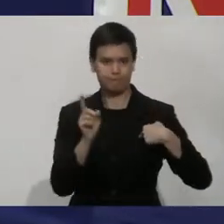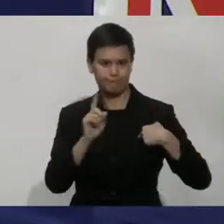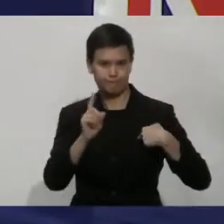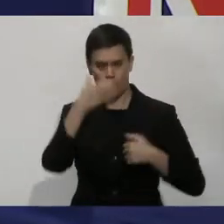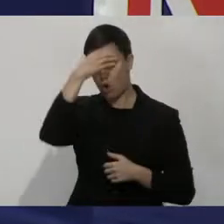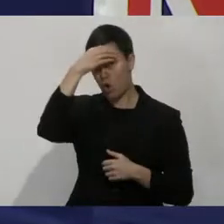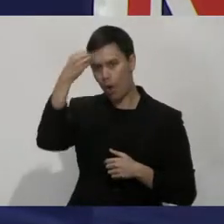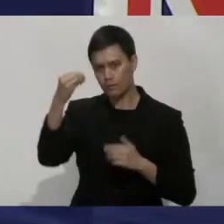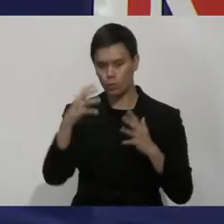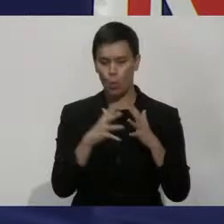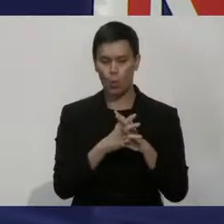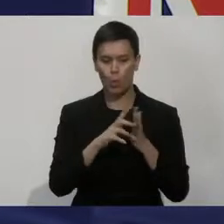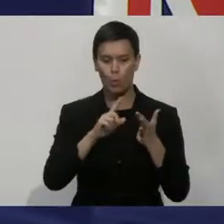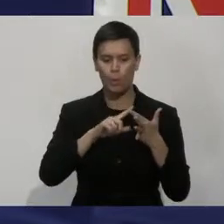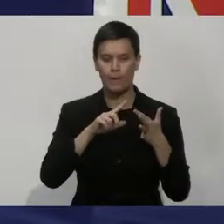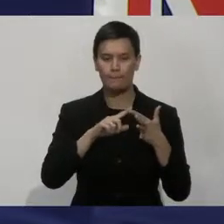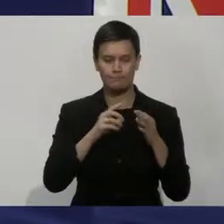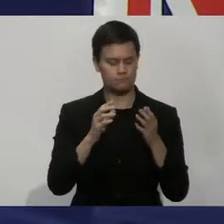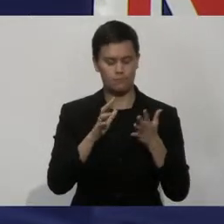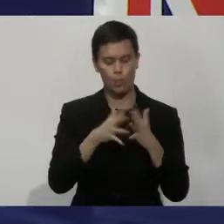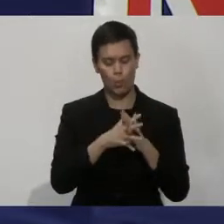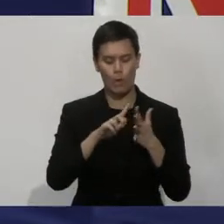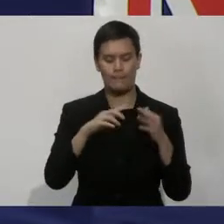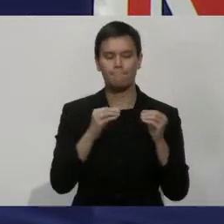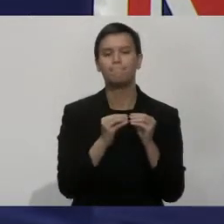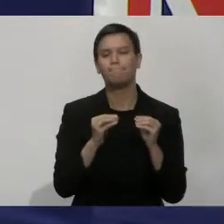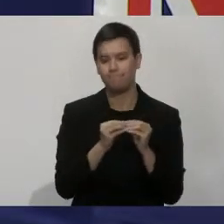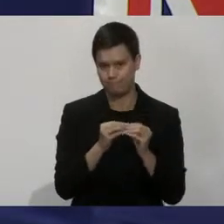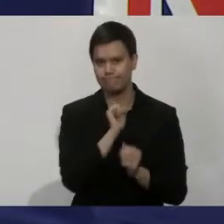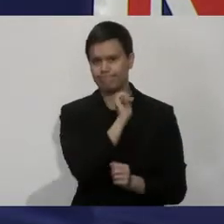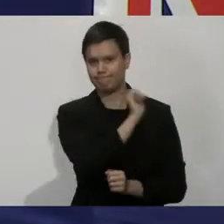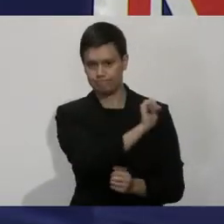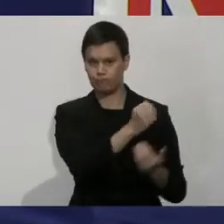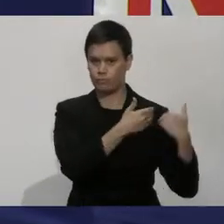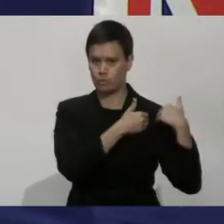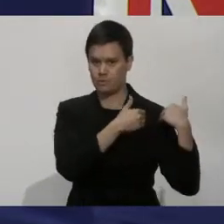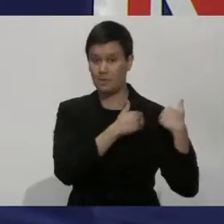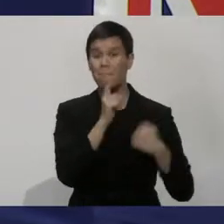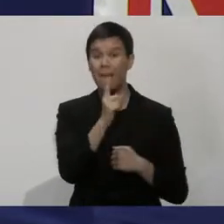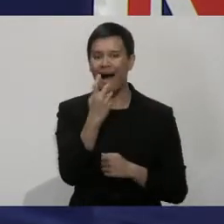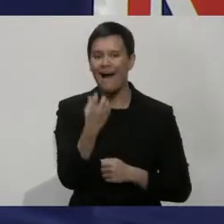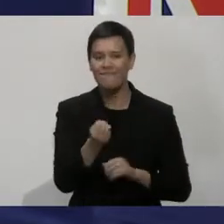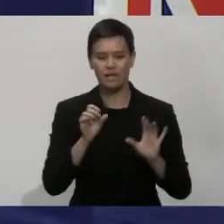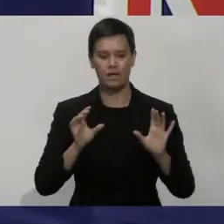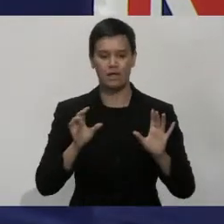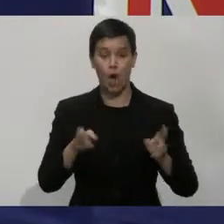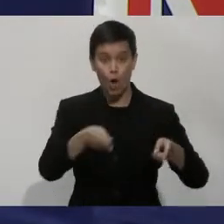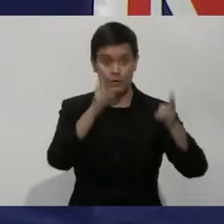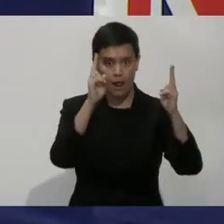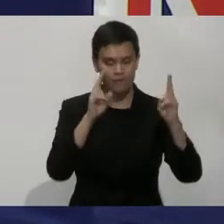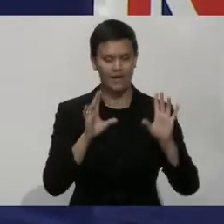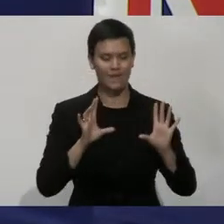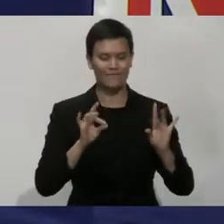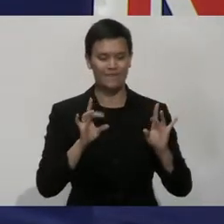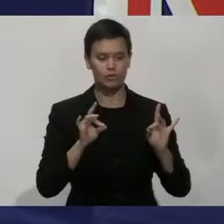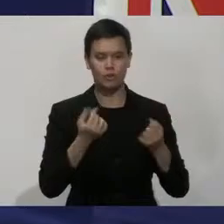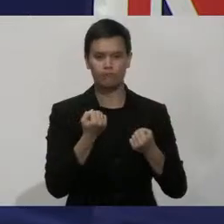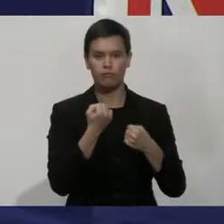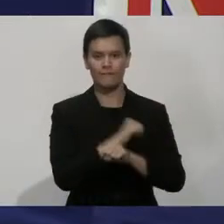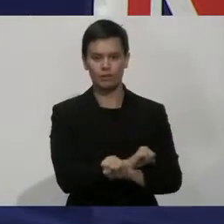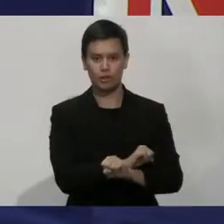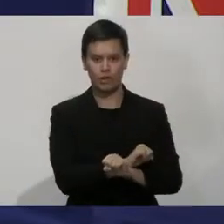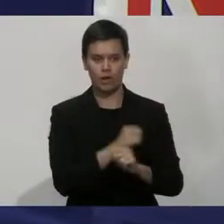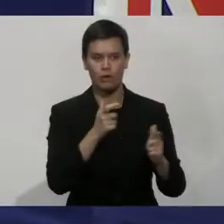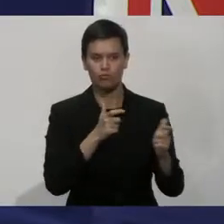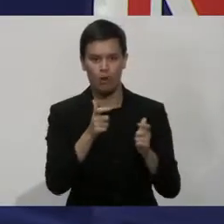support that, I've asked that there is an infection prevention control audit of all of the MIF facilities. Several had been done already, and the